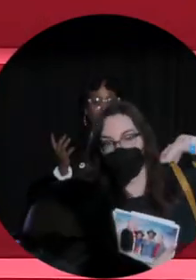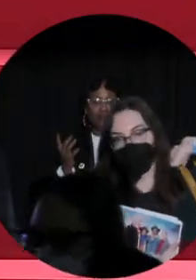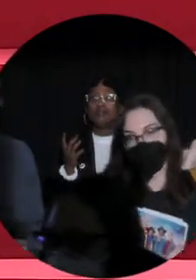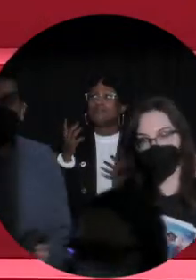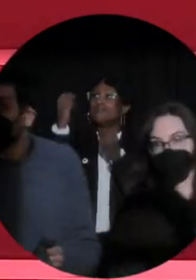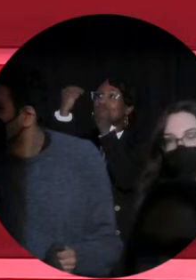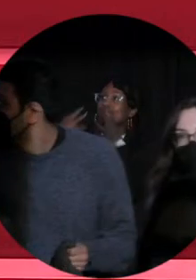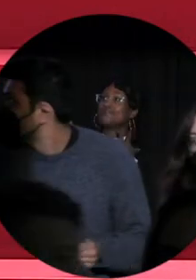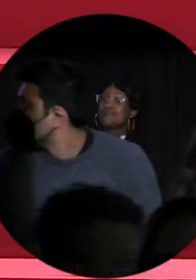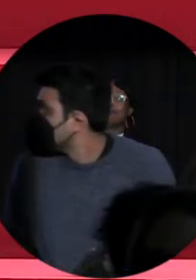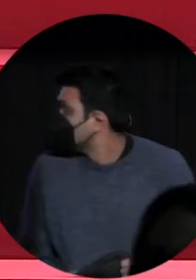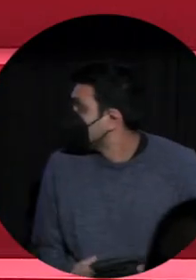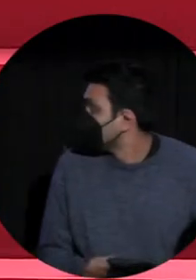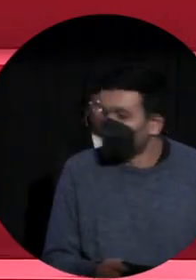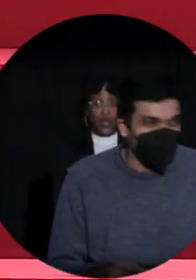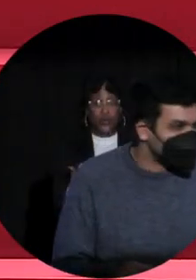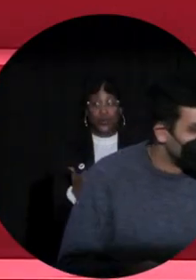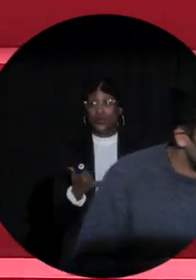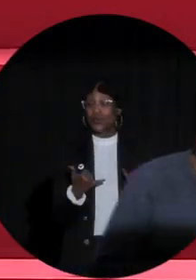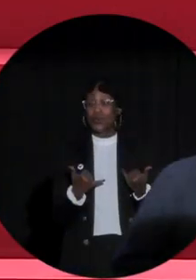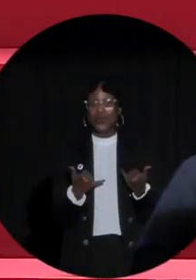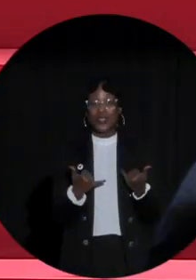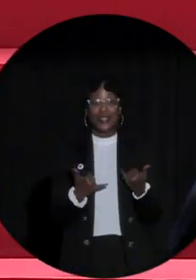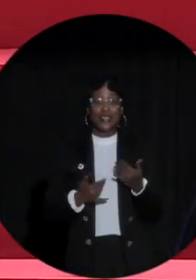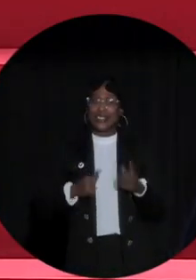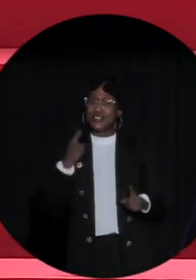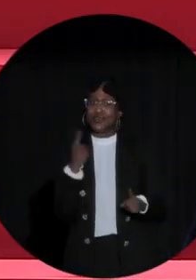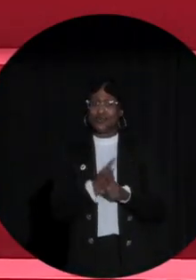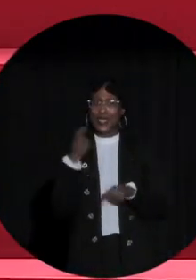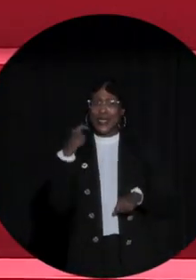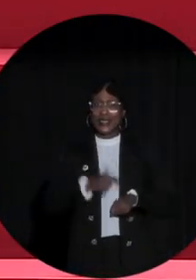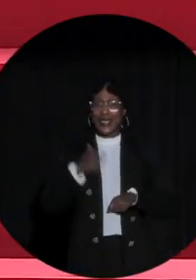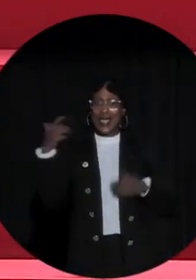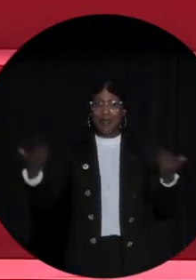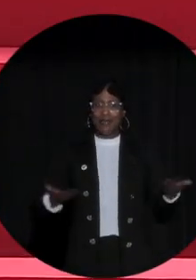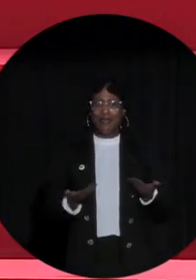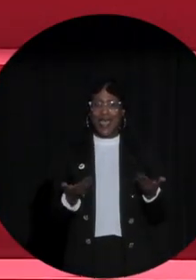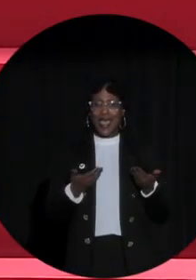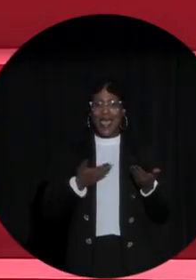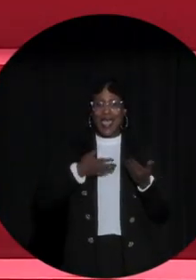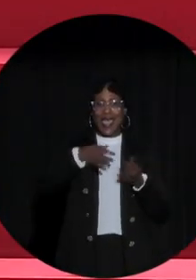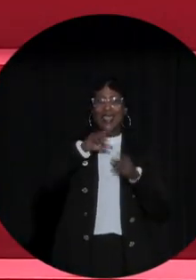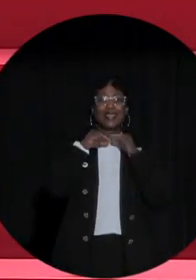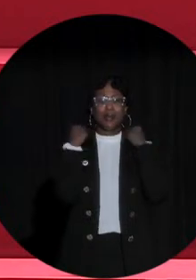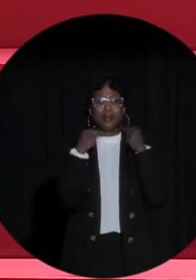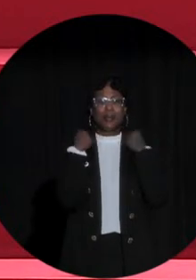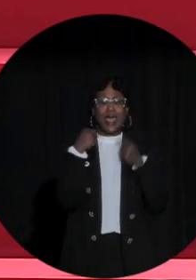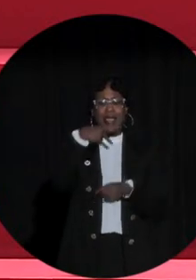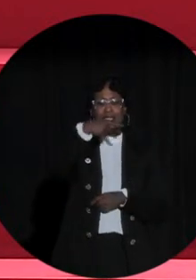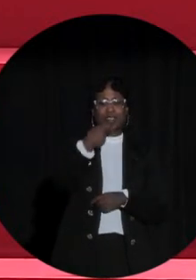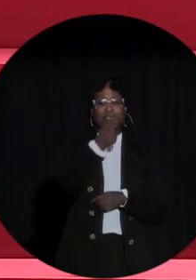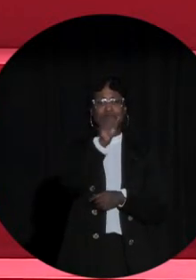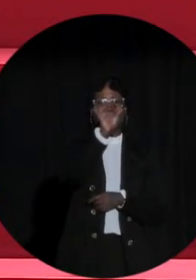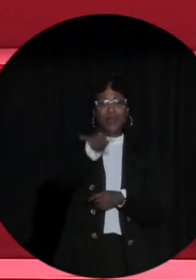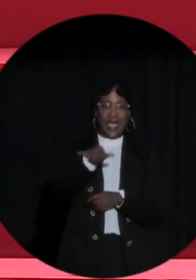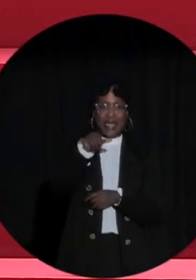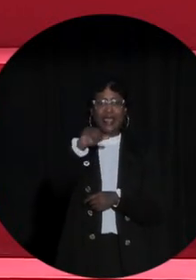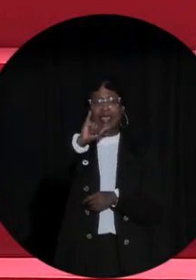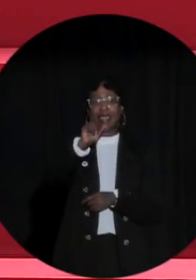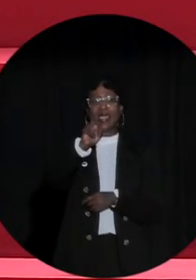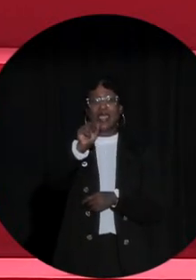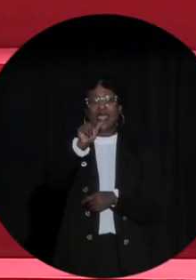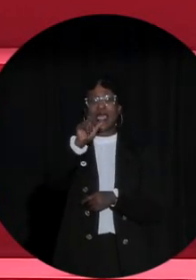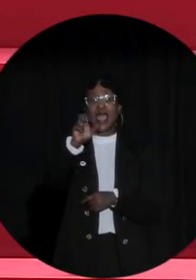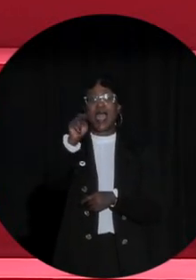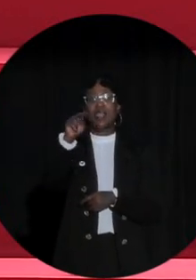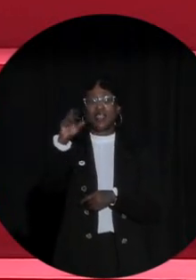it be just the right thing to invite to the stage Pastor Peggy Ireland of Faith United Methodist